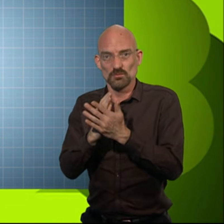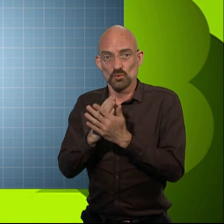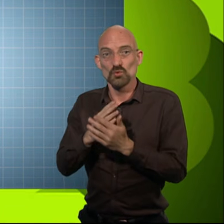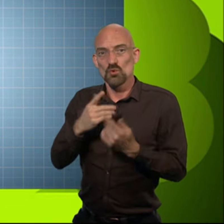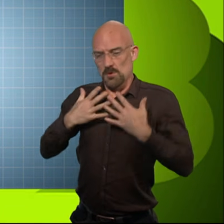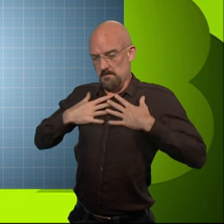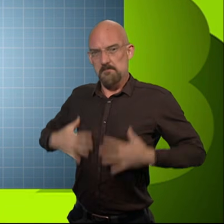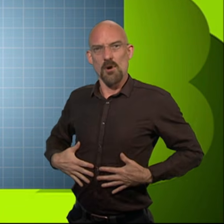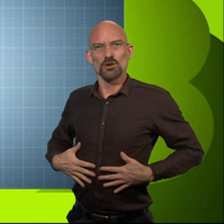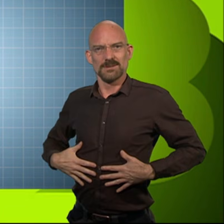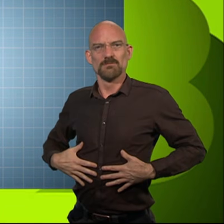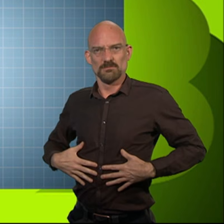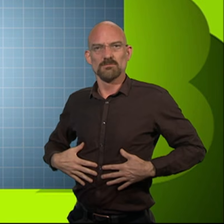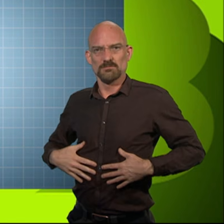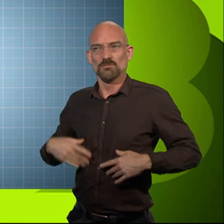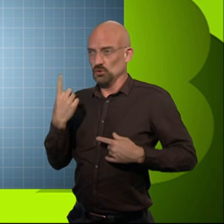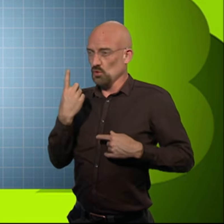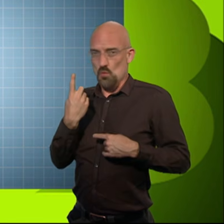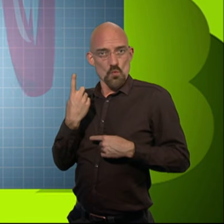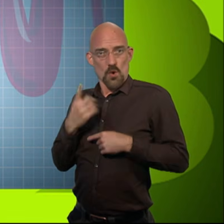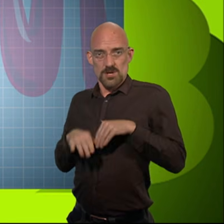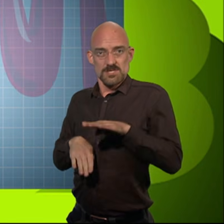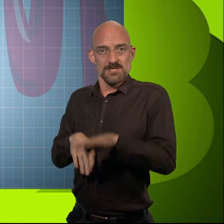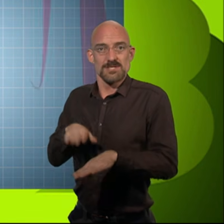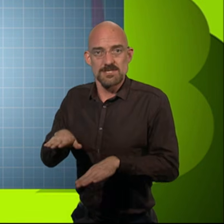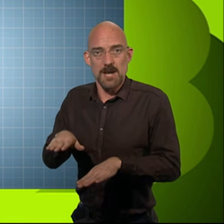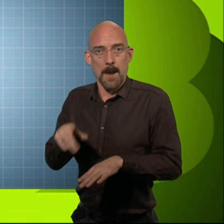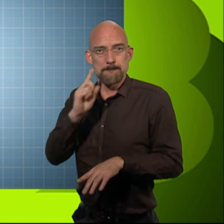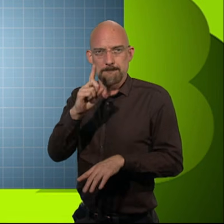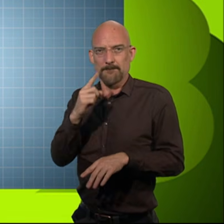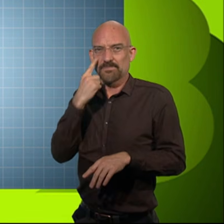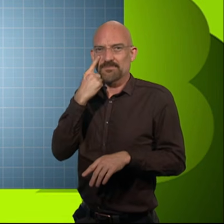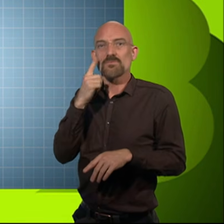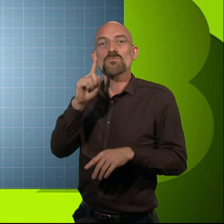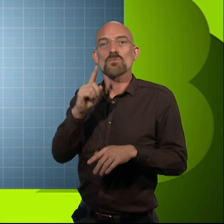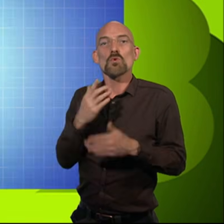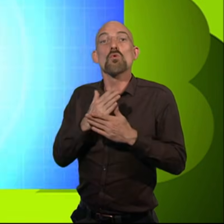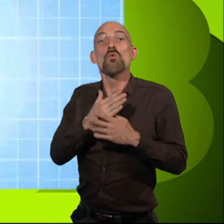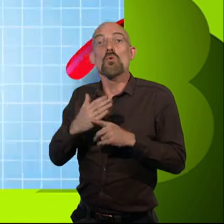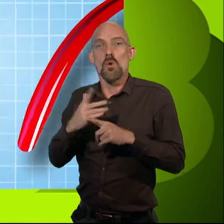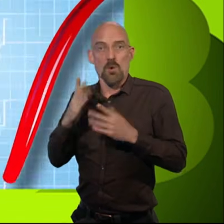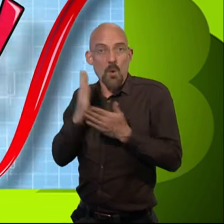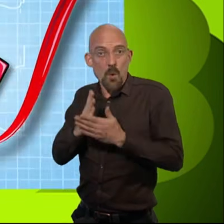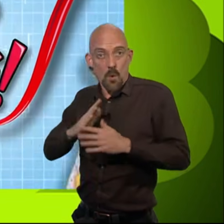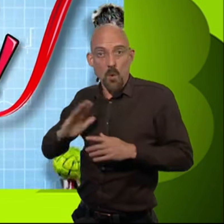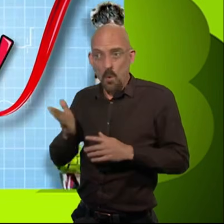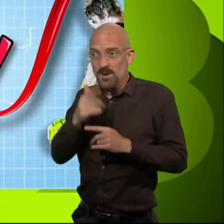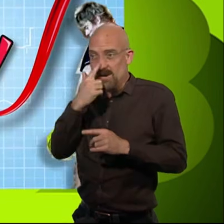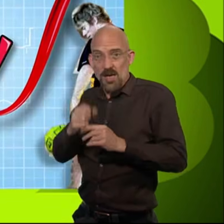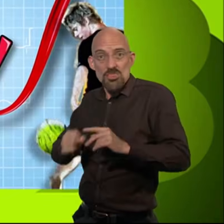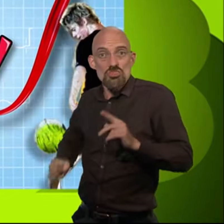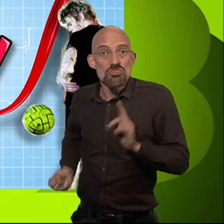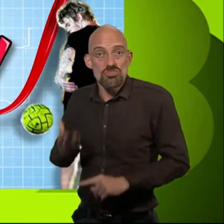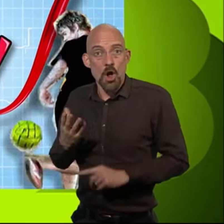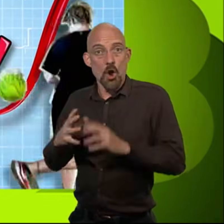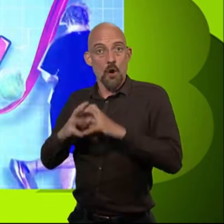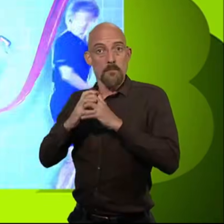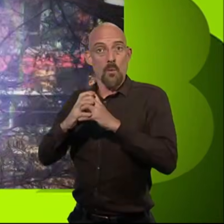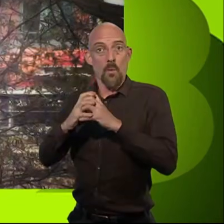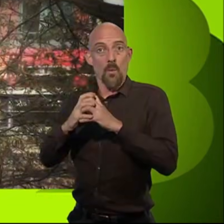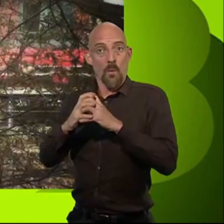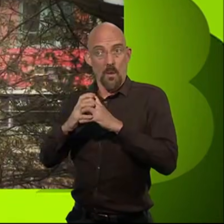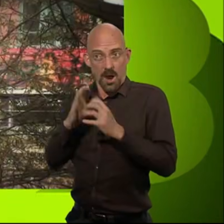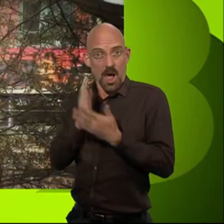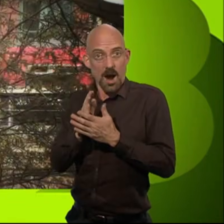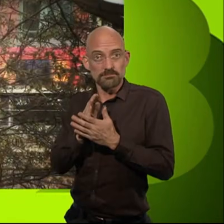body? You use 200 of them to take just one step, and virtually all of them to throw a ball. Wow, that's amazing. And so's